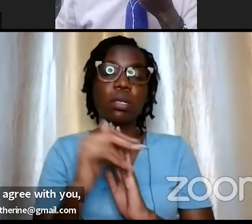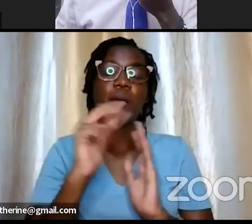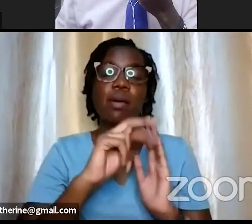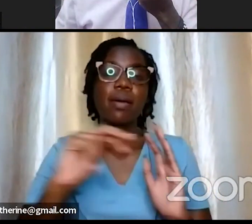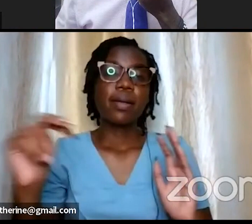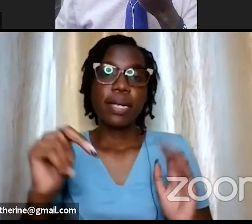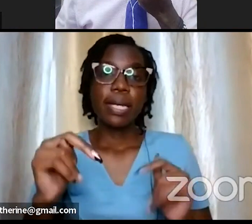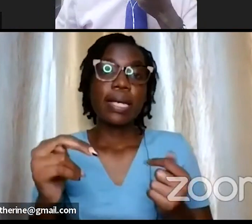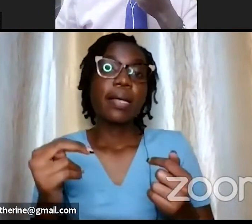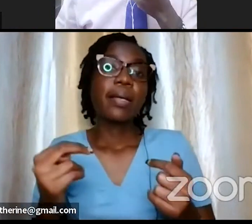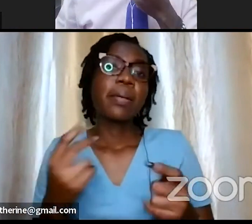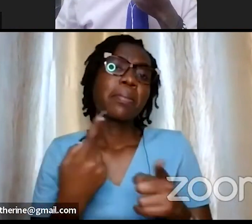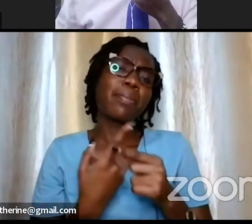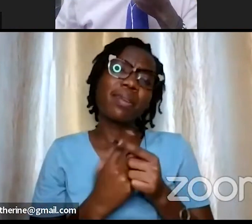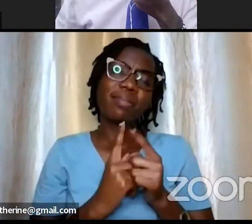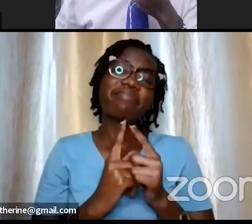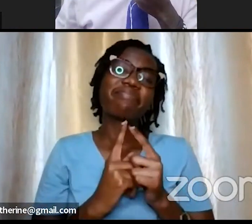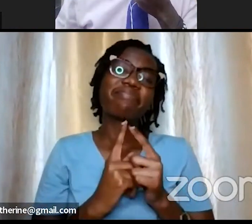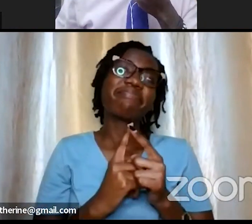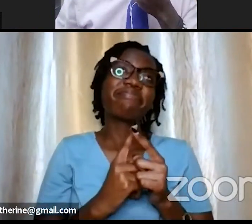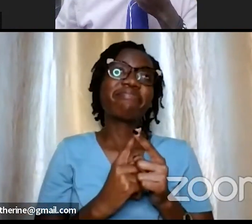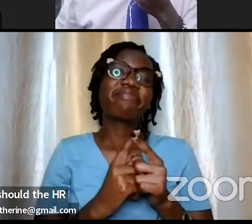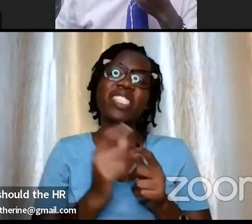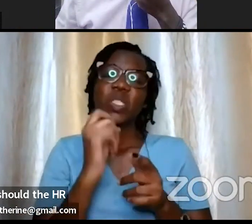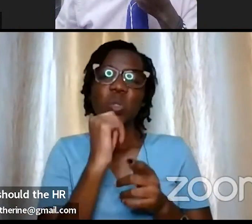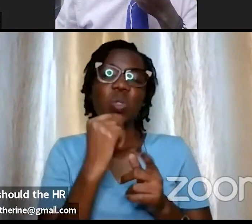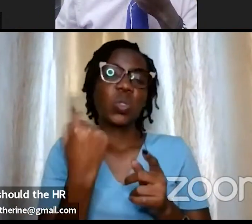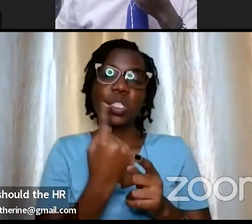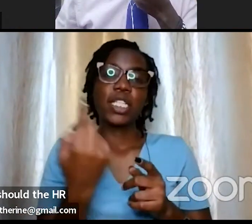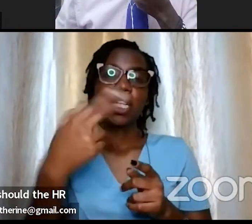Somehow, not only should the HR change their